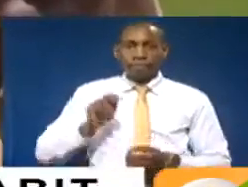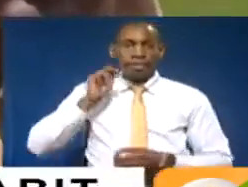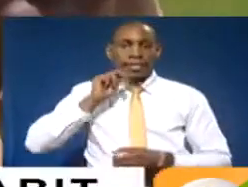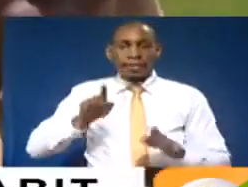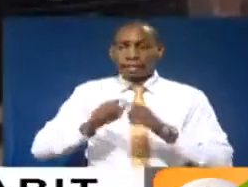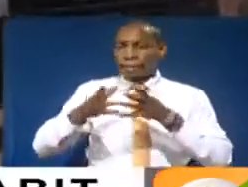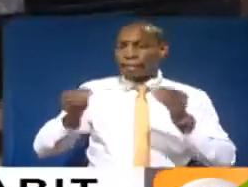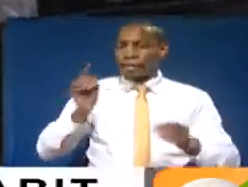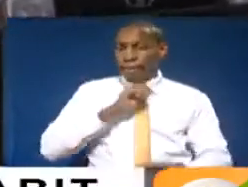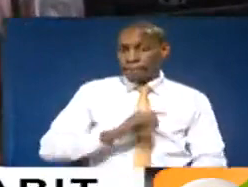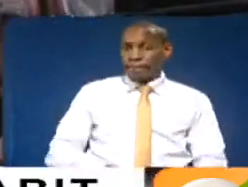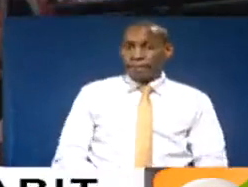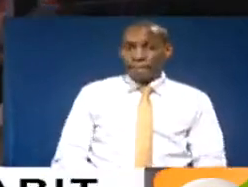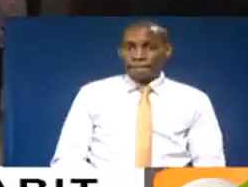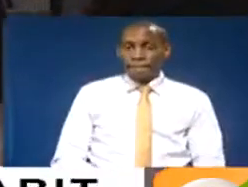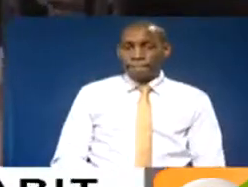also missing.